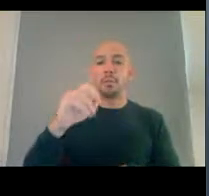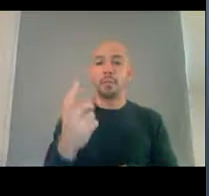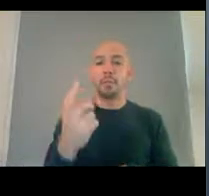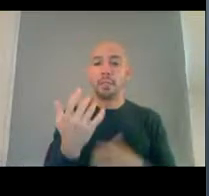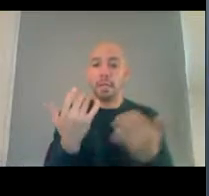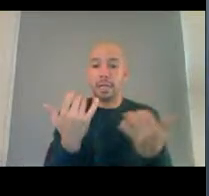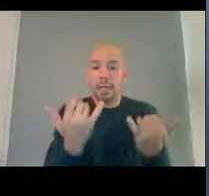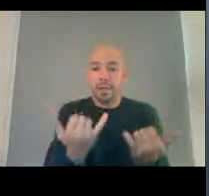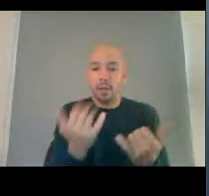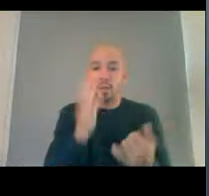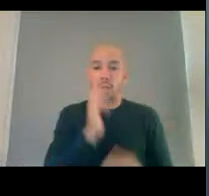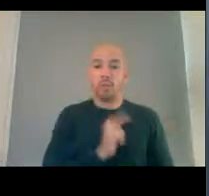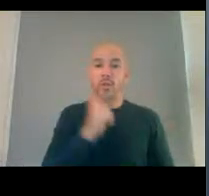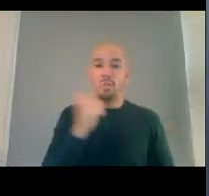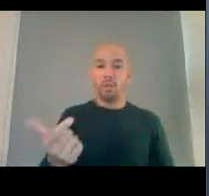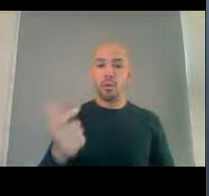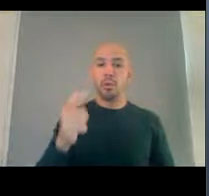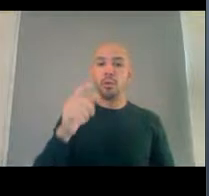there